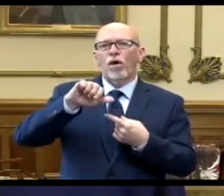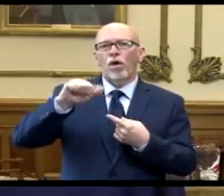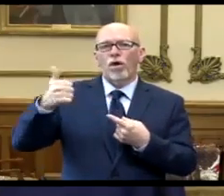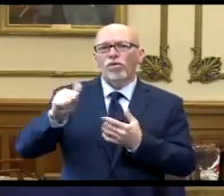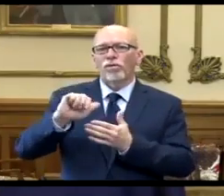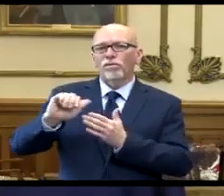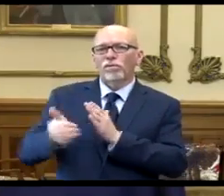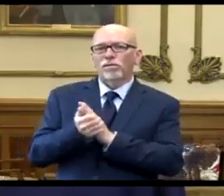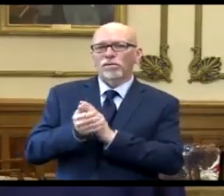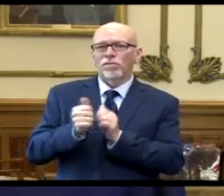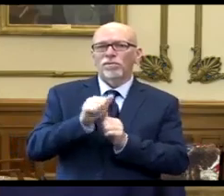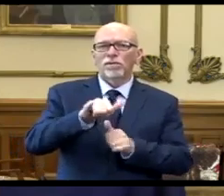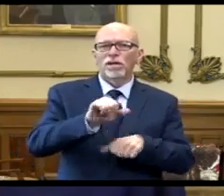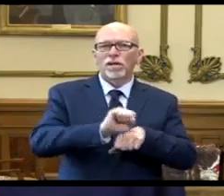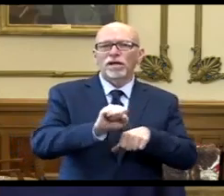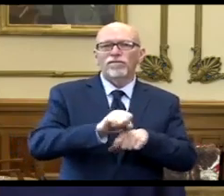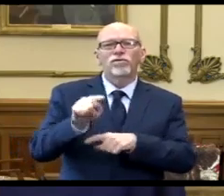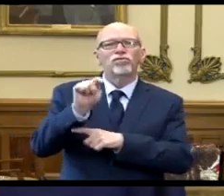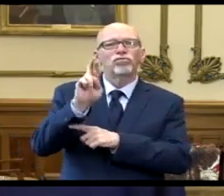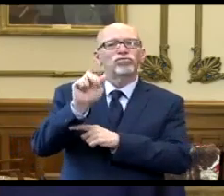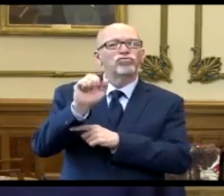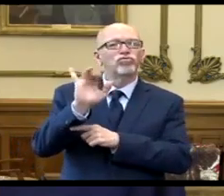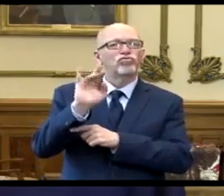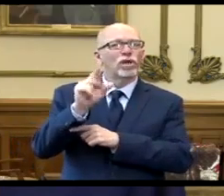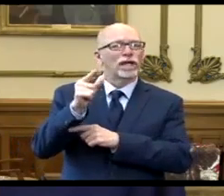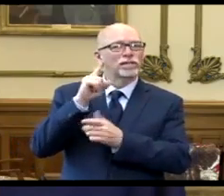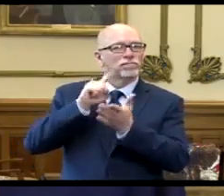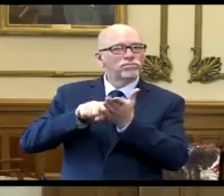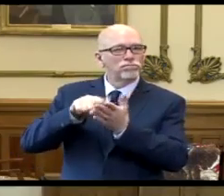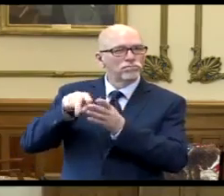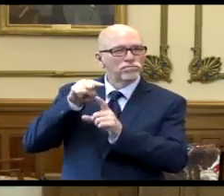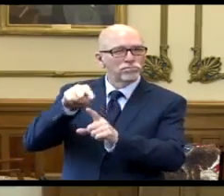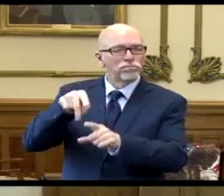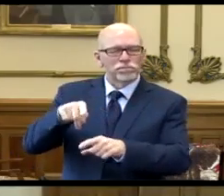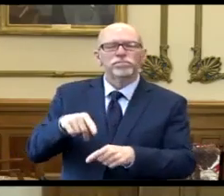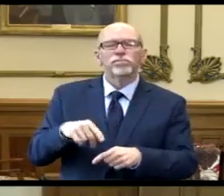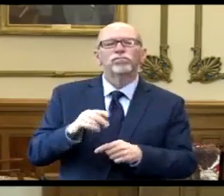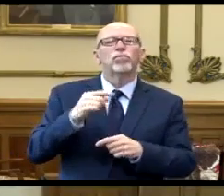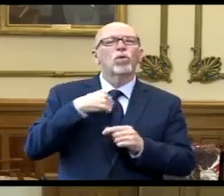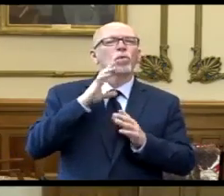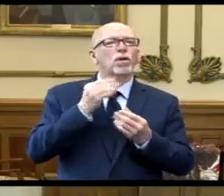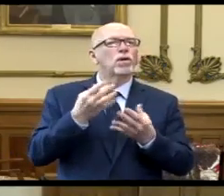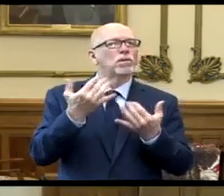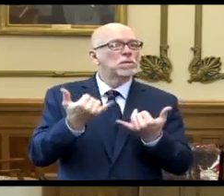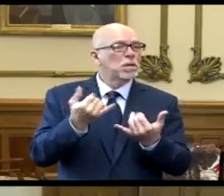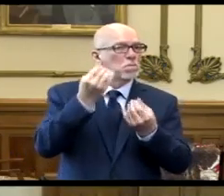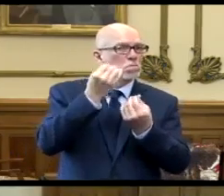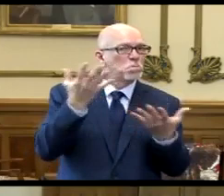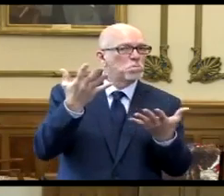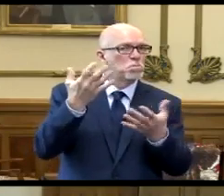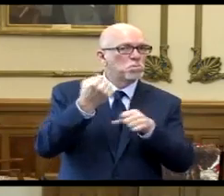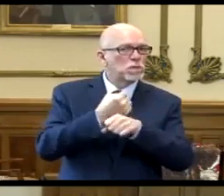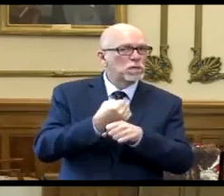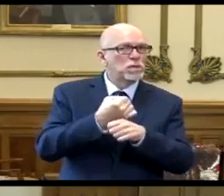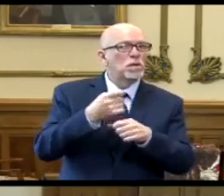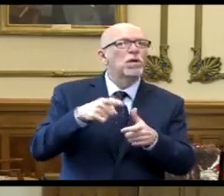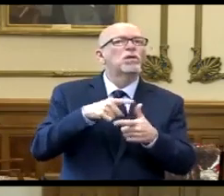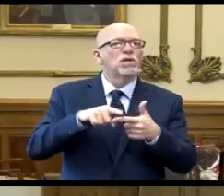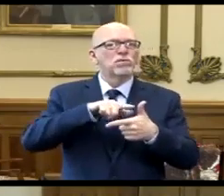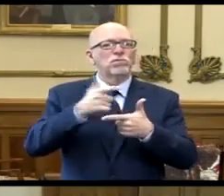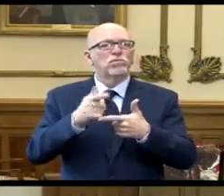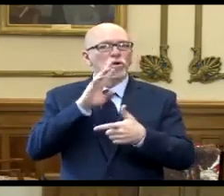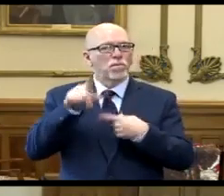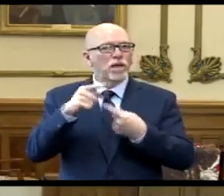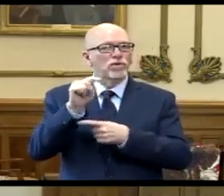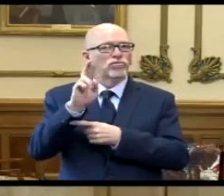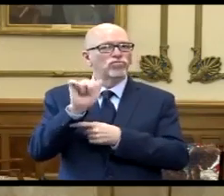that effort, and that's tracing. And so with that, if you could give us kind of the latest on the ground numbers and then talk about that in-depth tracing